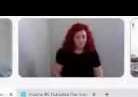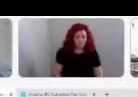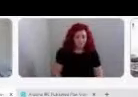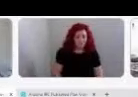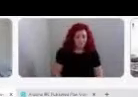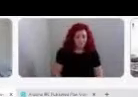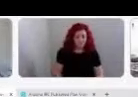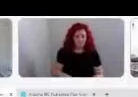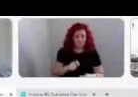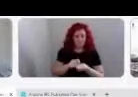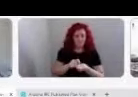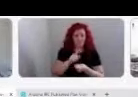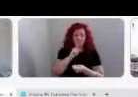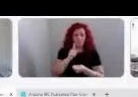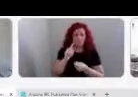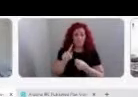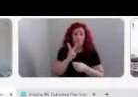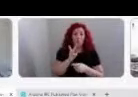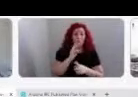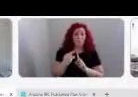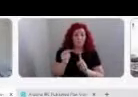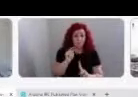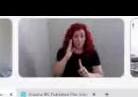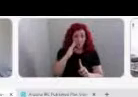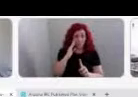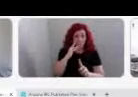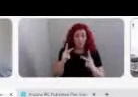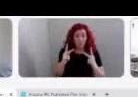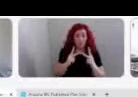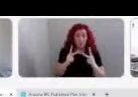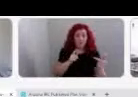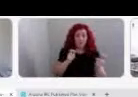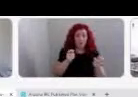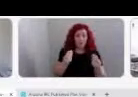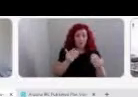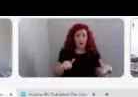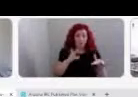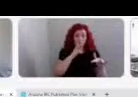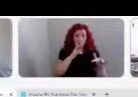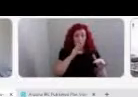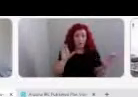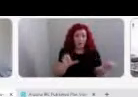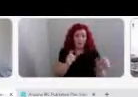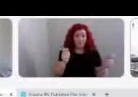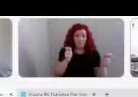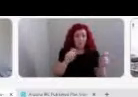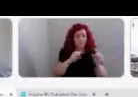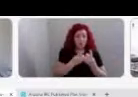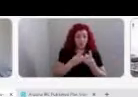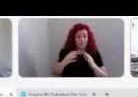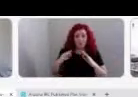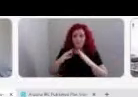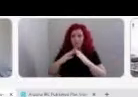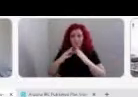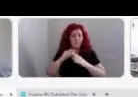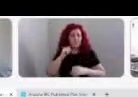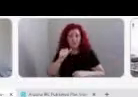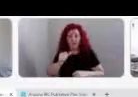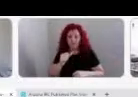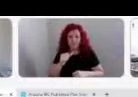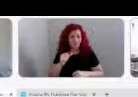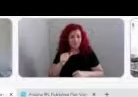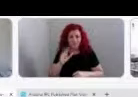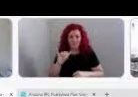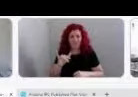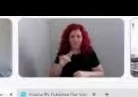true from a water perspective as you may know prescott is ruled by a groundwater active management district flagstaff is not this alone is